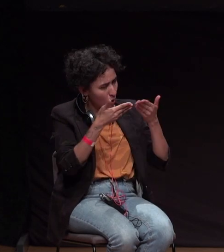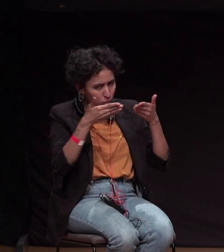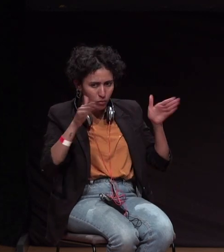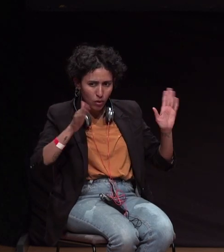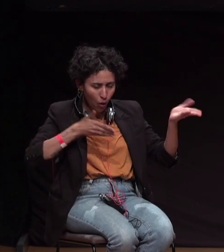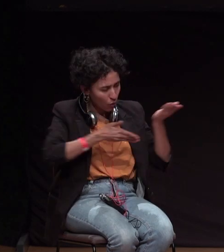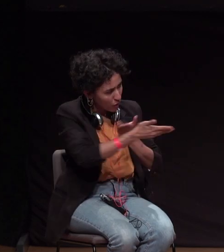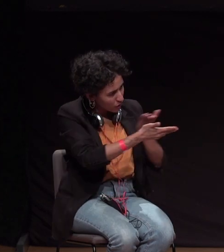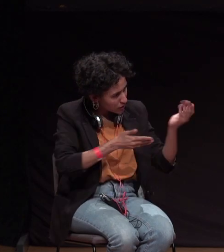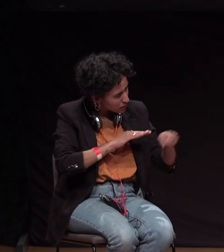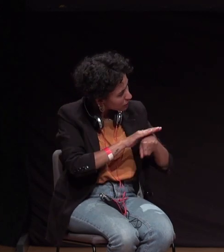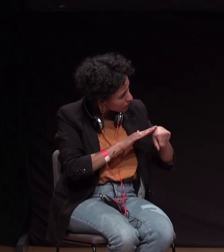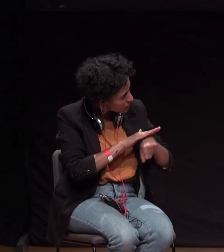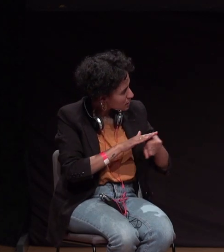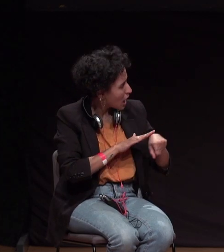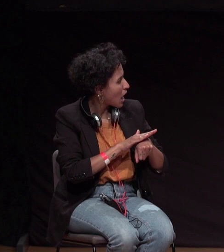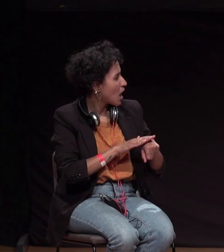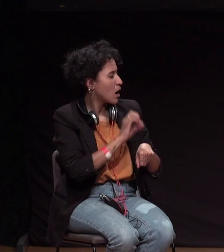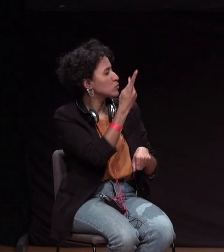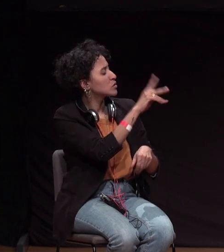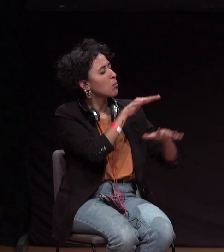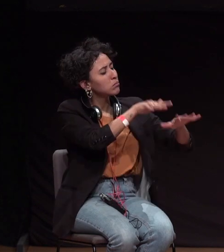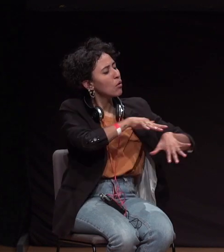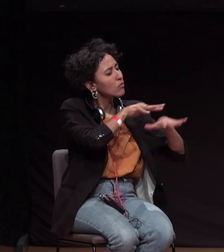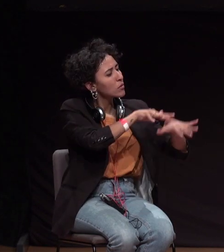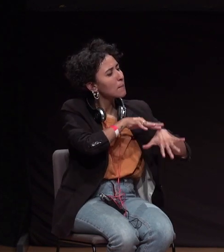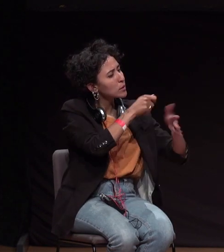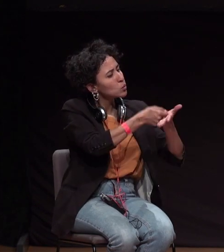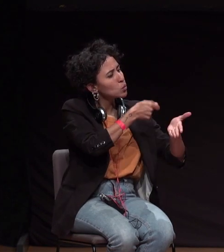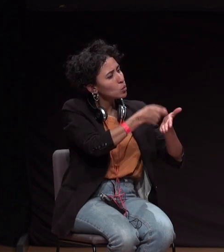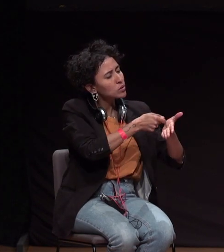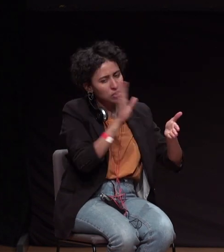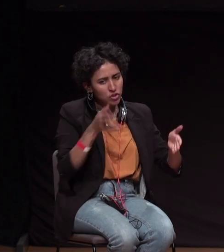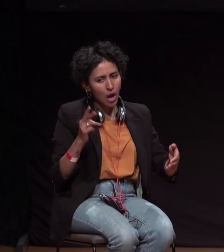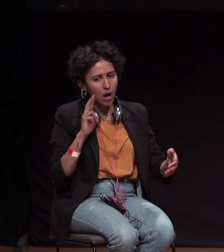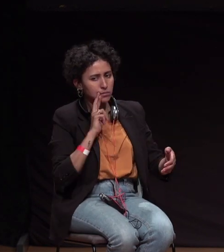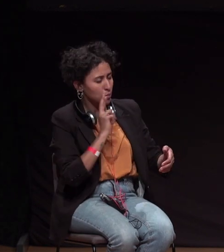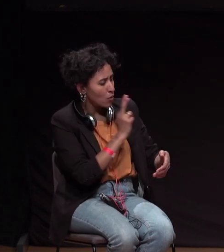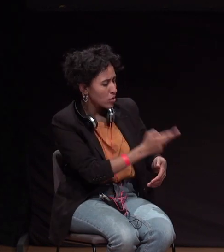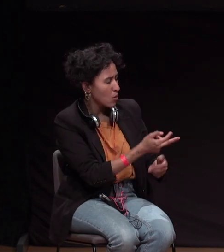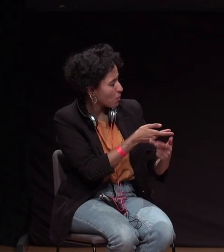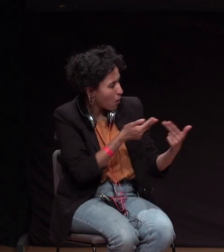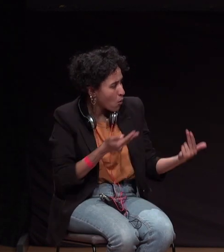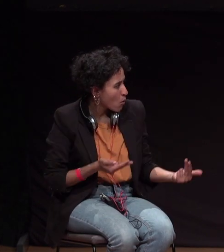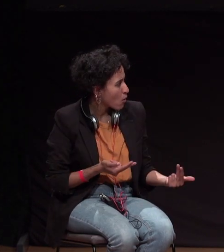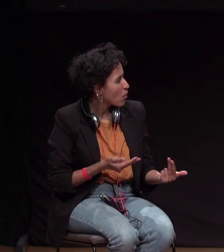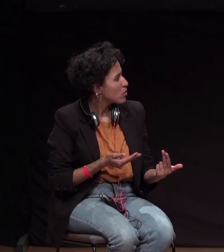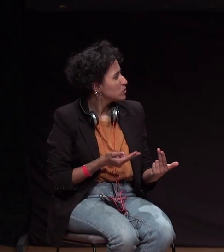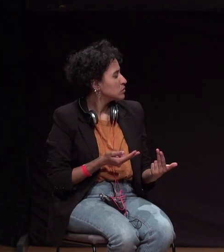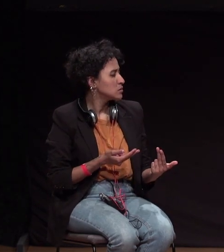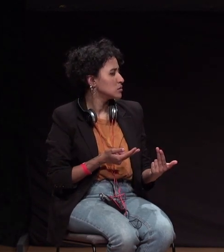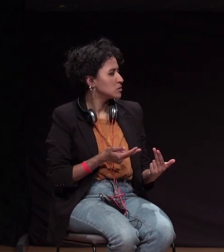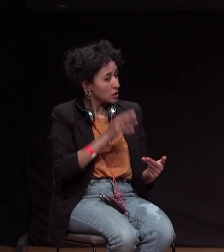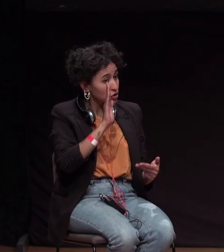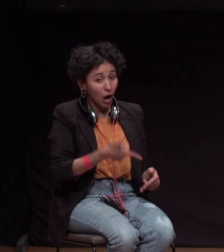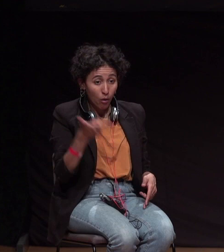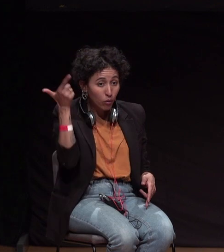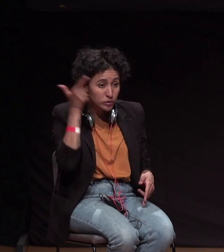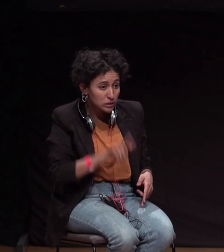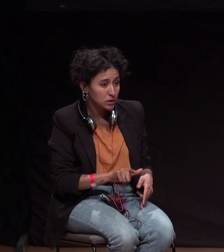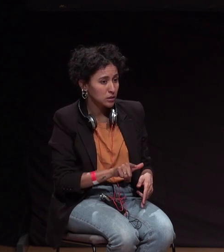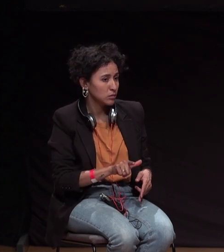pelo movimento? Como se dá essa conversa, se ela já aconteceu, e se vocês já tiveram alguma mudança ou demanda atingida ou